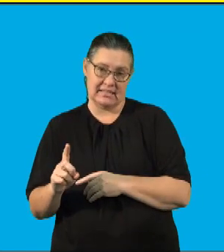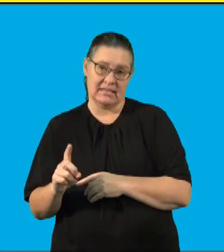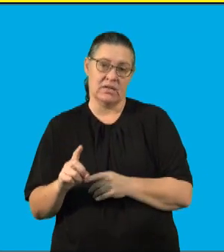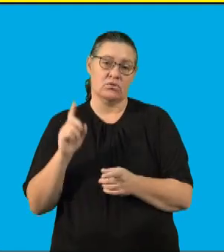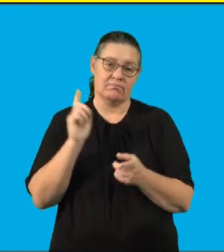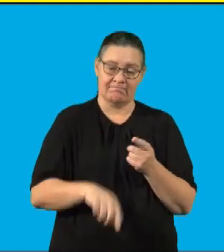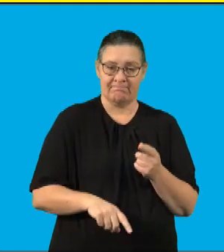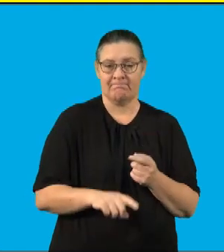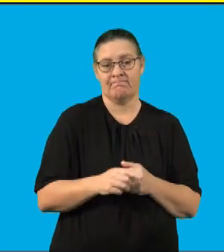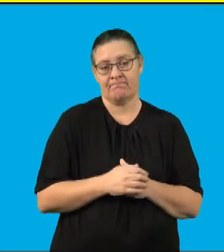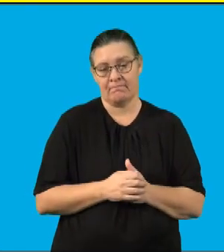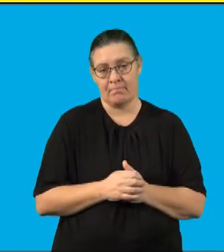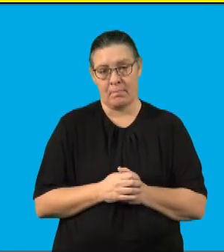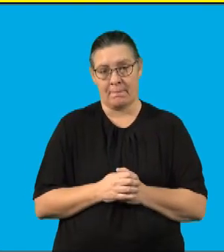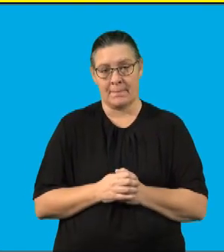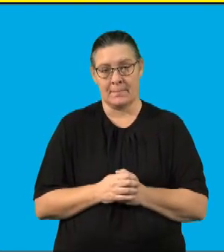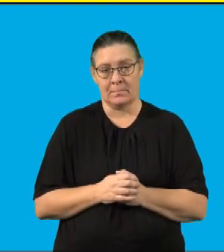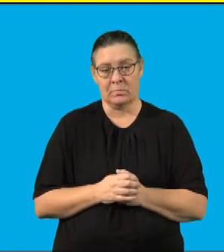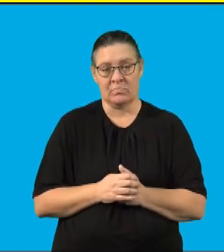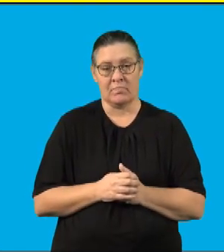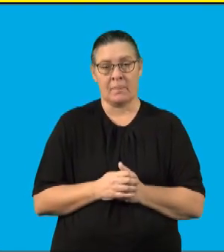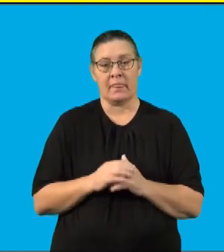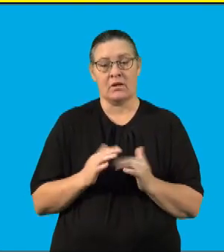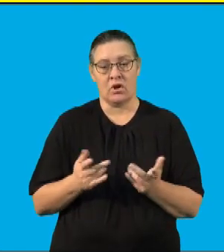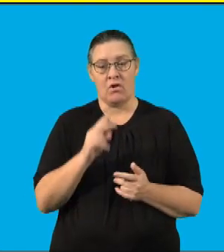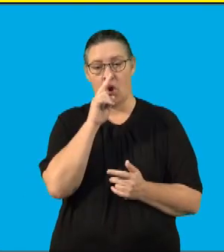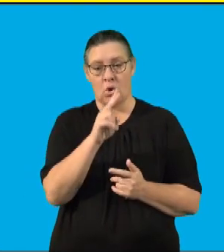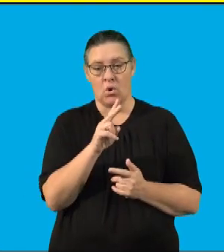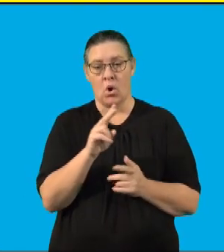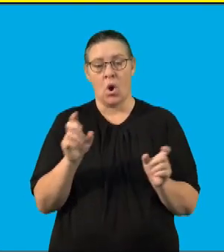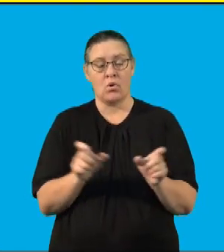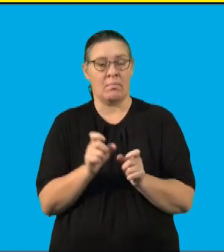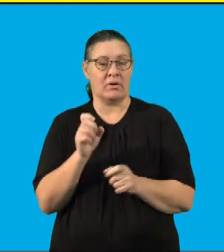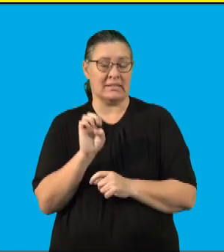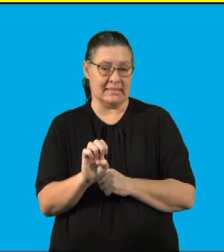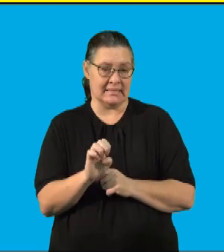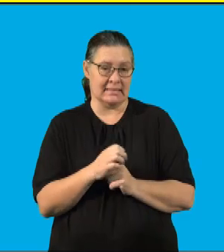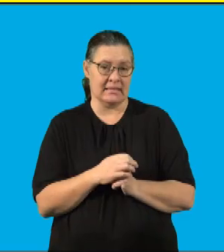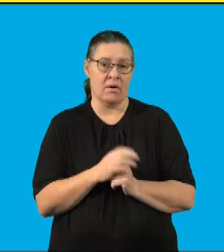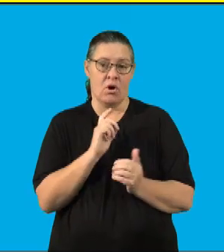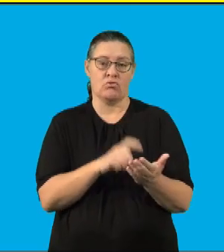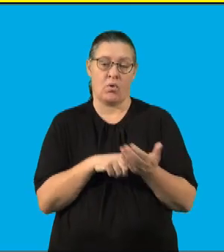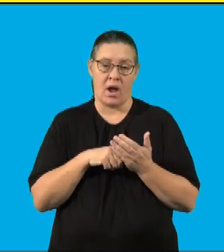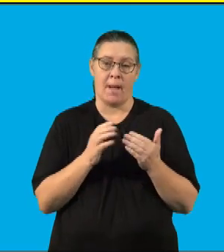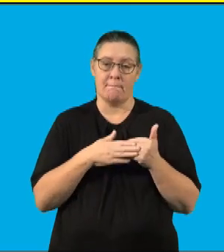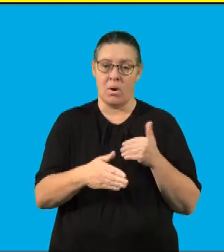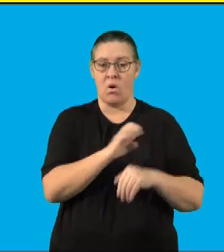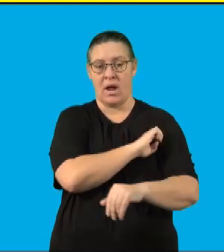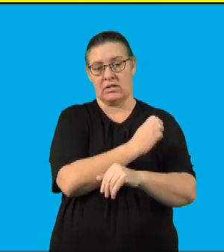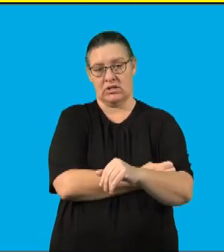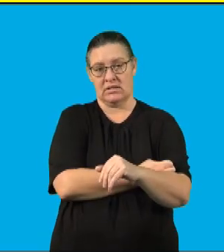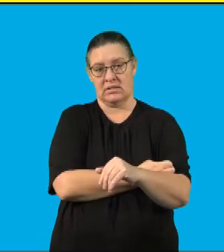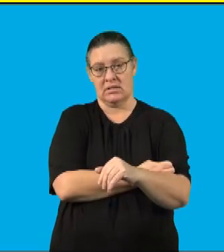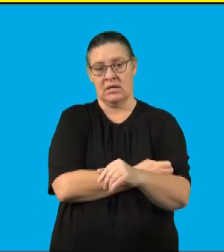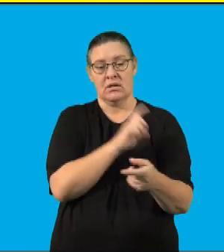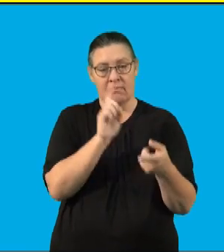less energy is going to be needed to overcome the intermolecular force in compound D. So now if you are looking at compound E will require